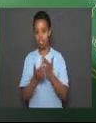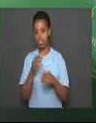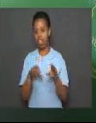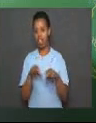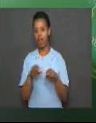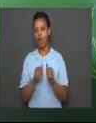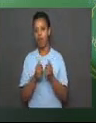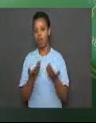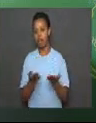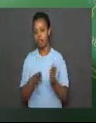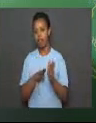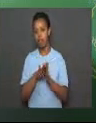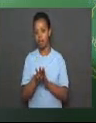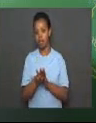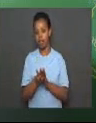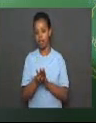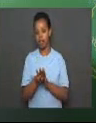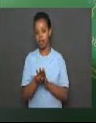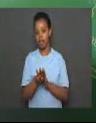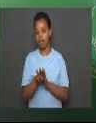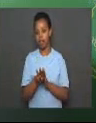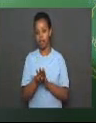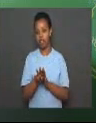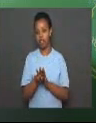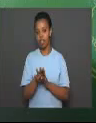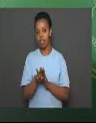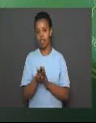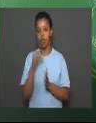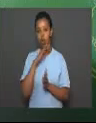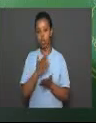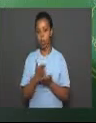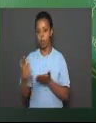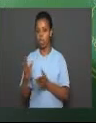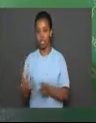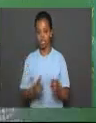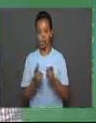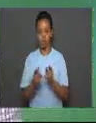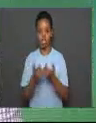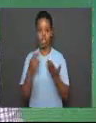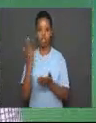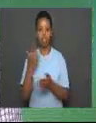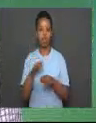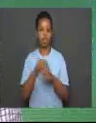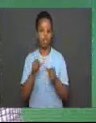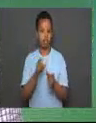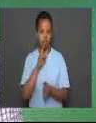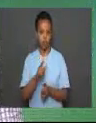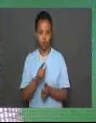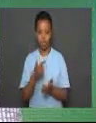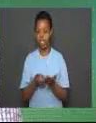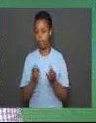how bacteria are used in sewage treatment applications. We